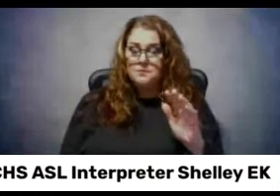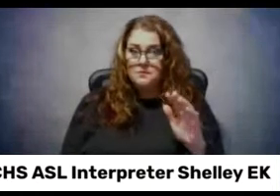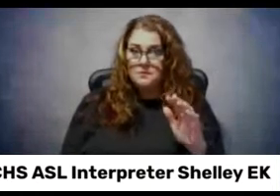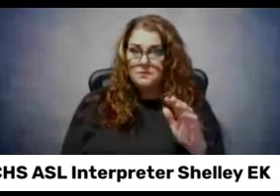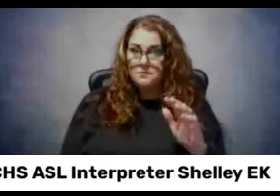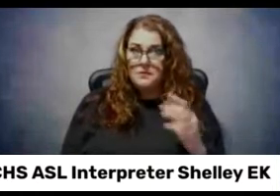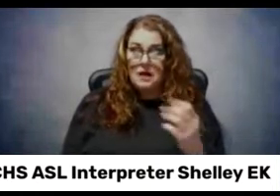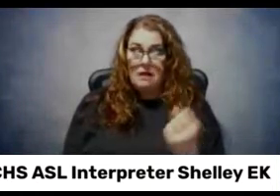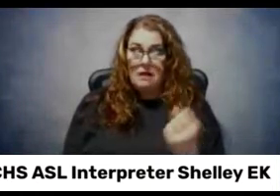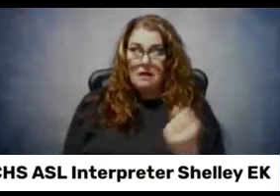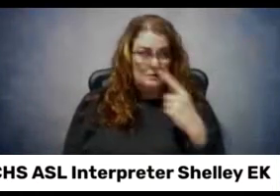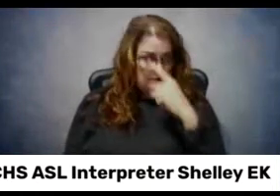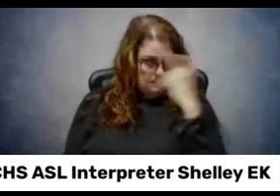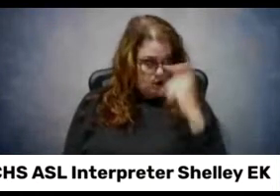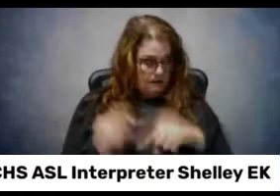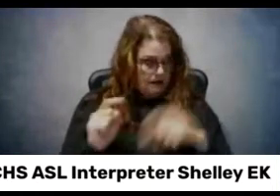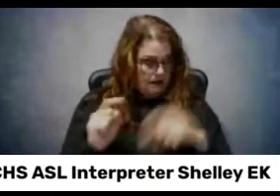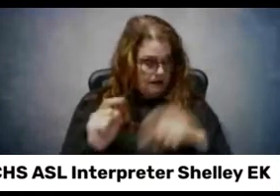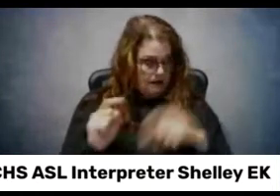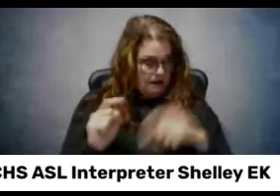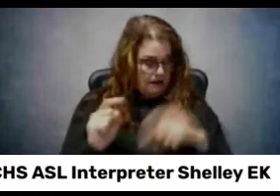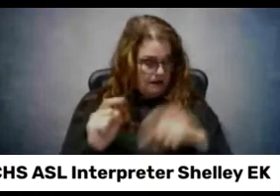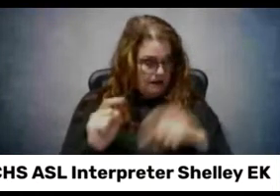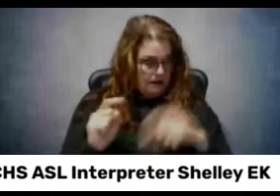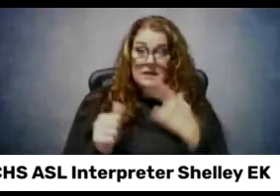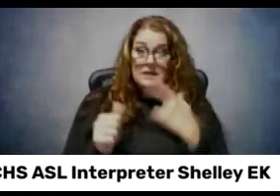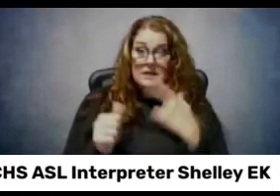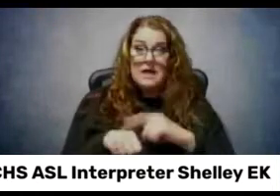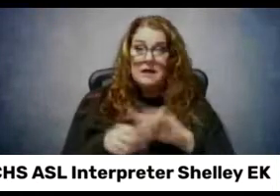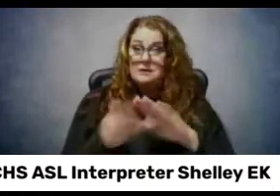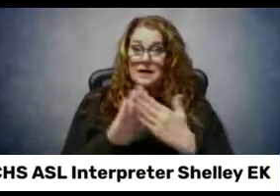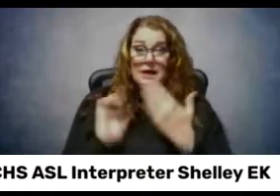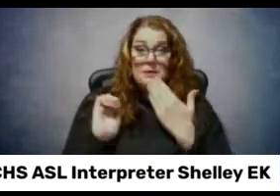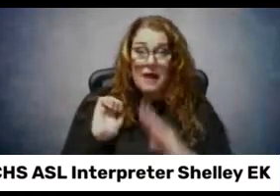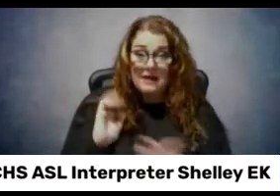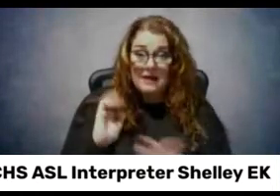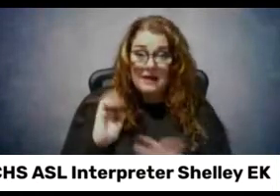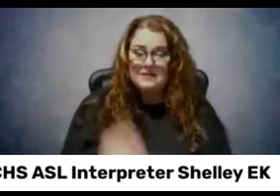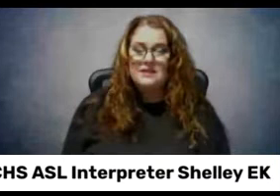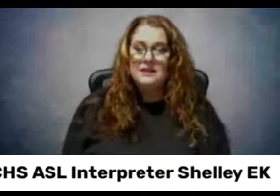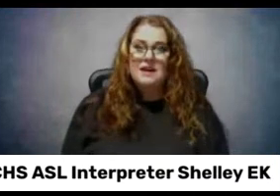last summer. I can't remember. My sense of time is getting bad.